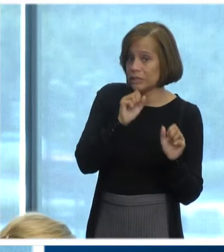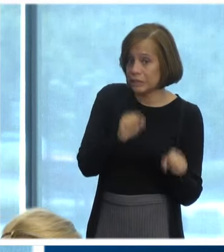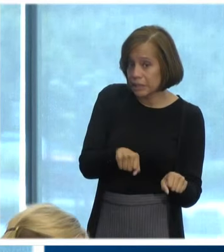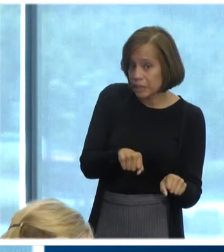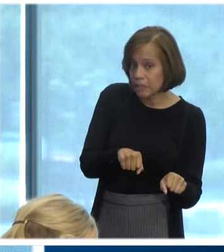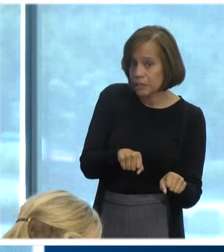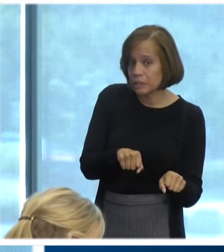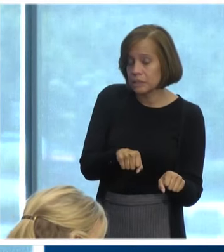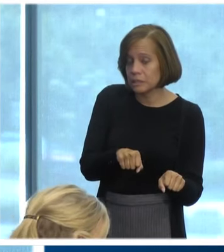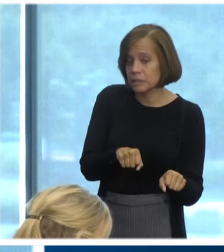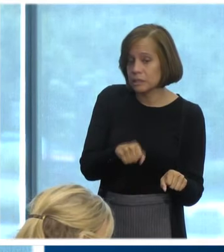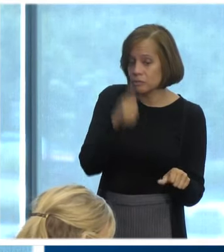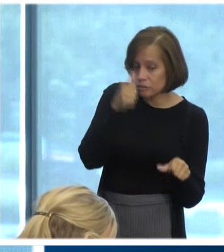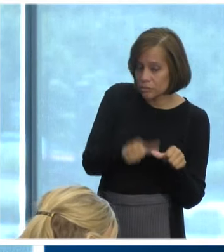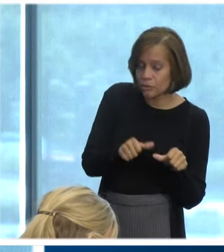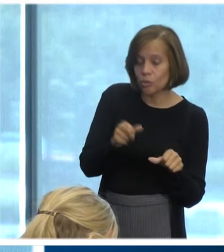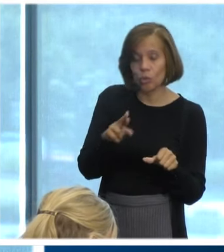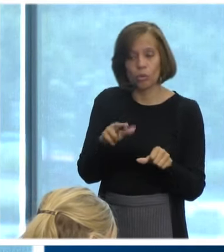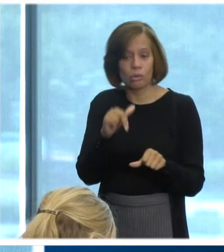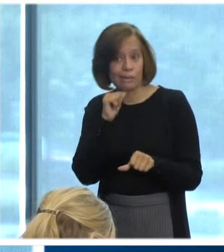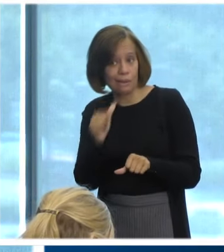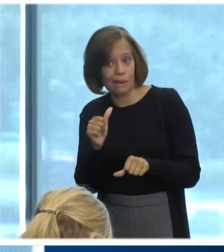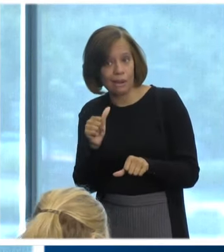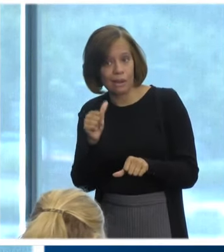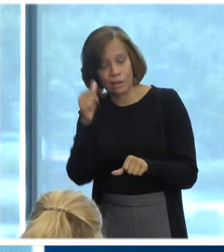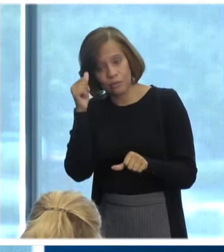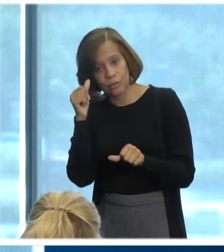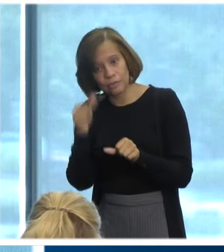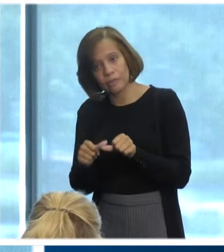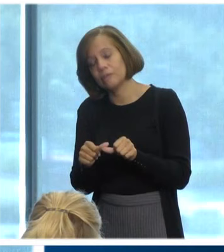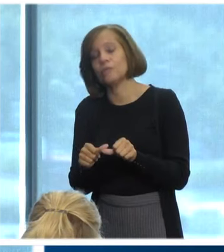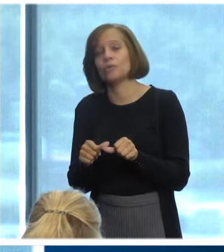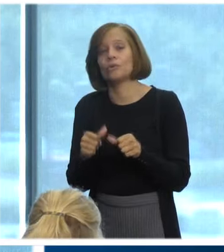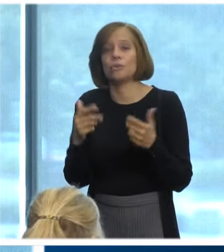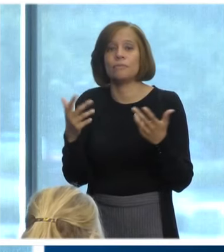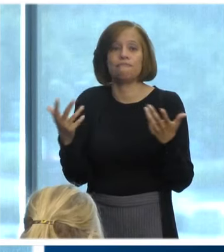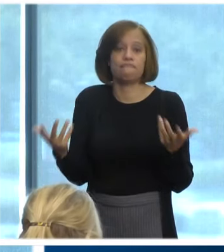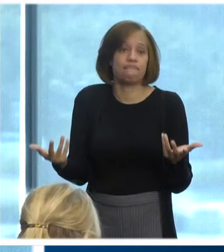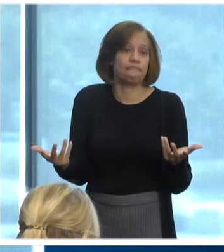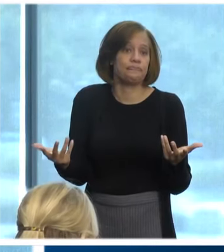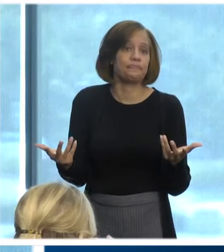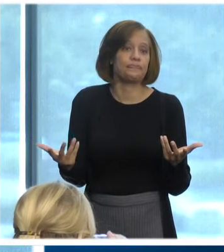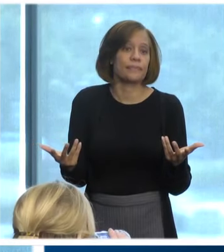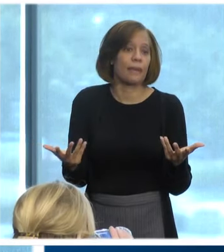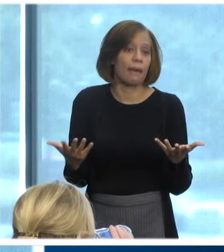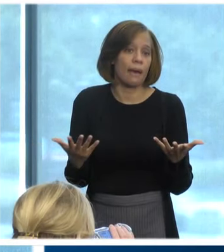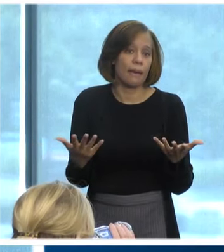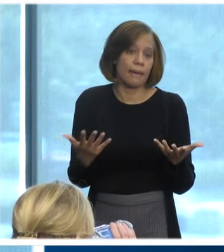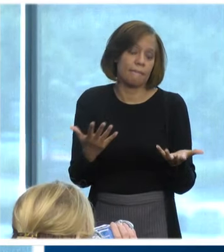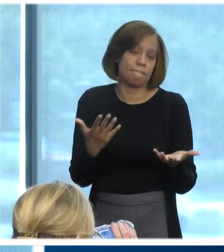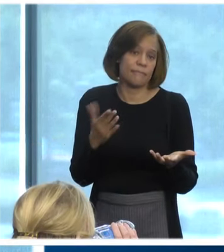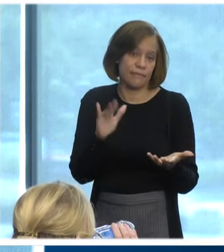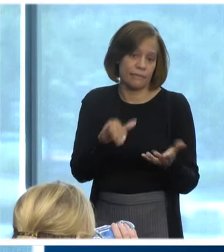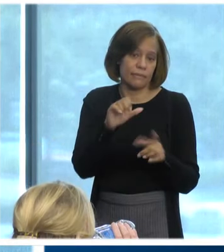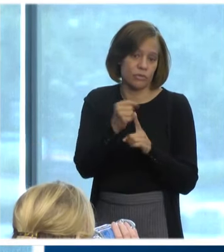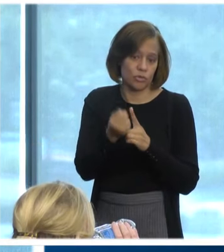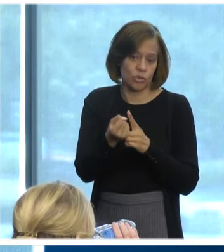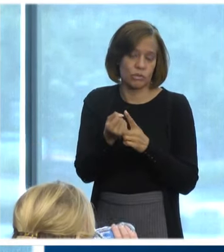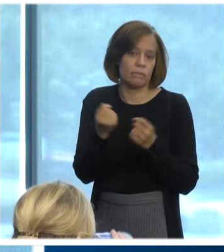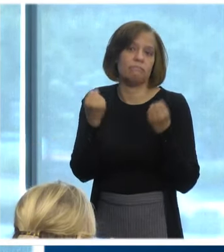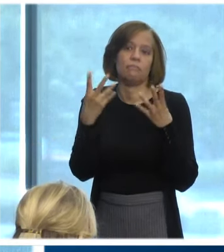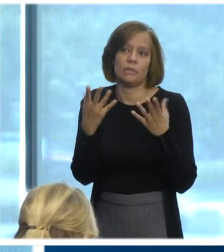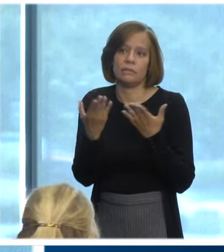did remember and fail to report, when he did report others, it is entirely likely in that situation, so much